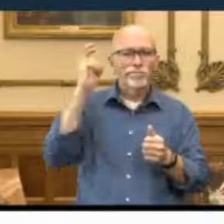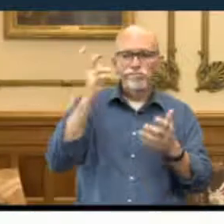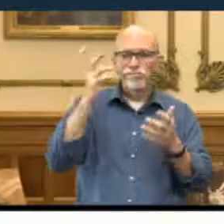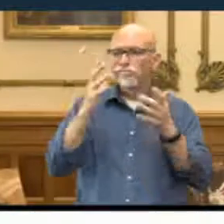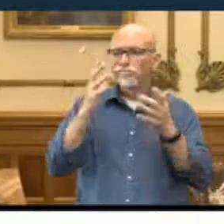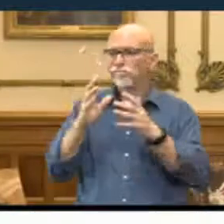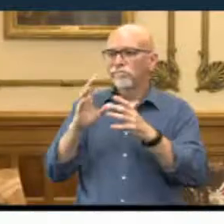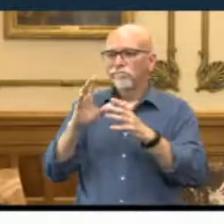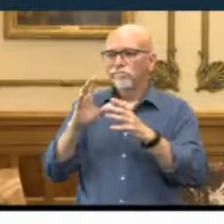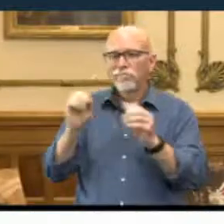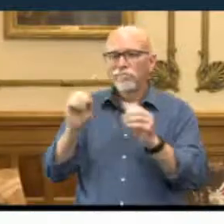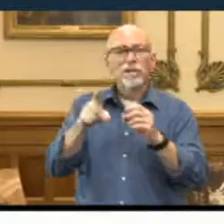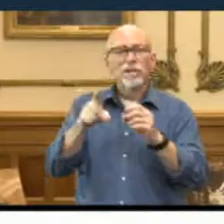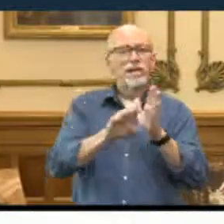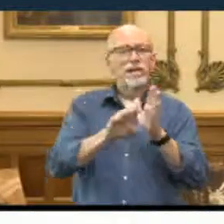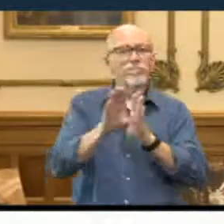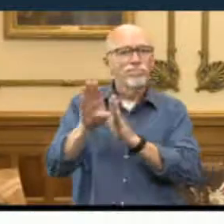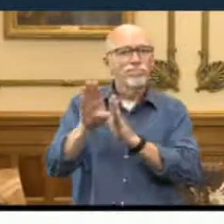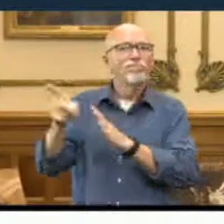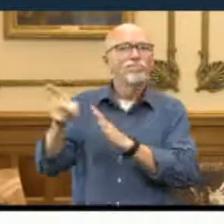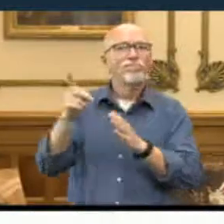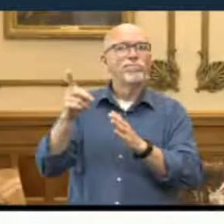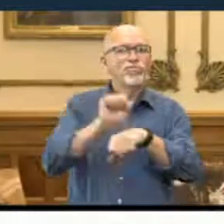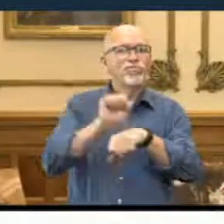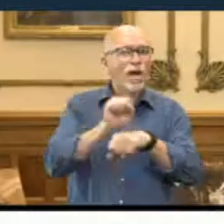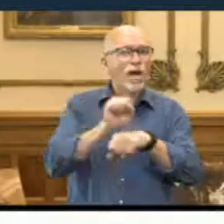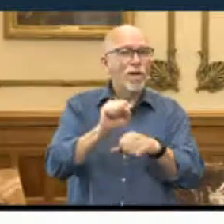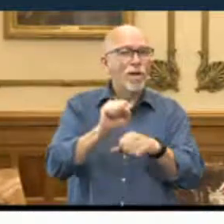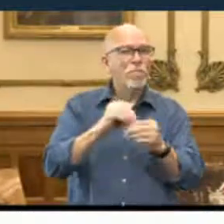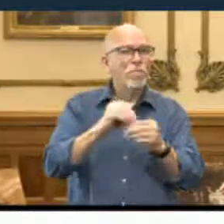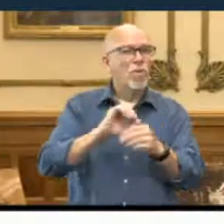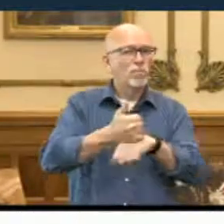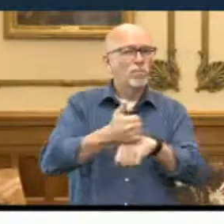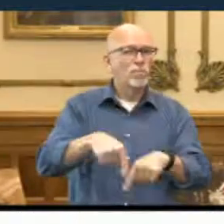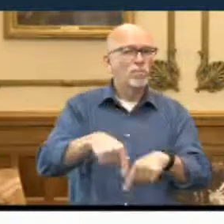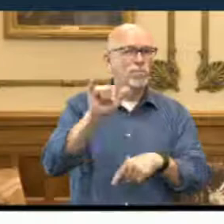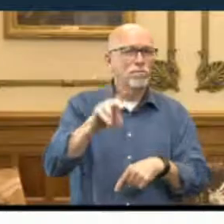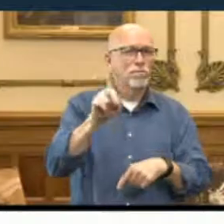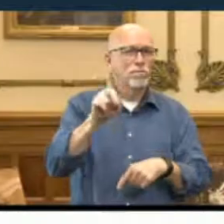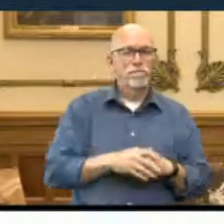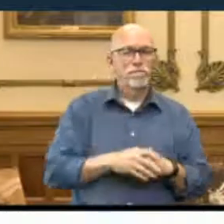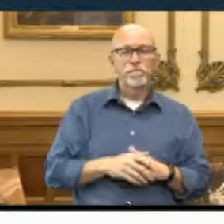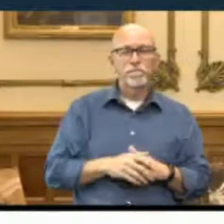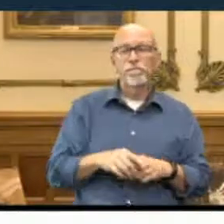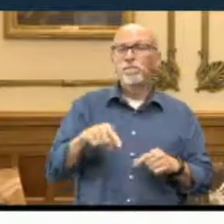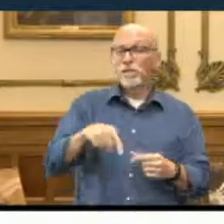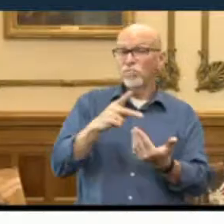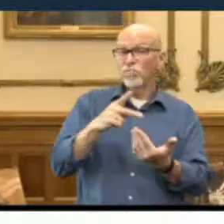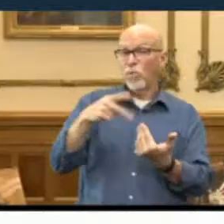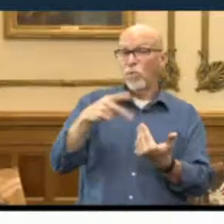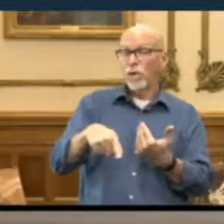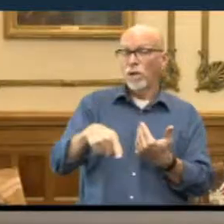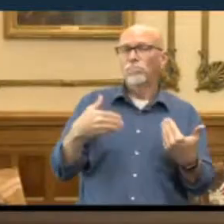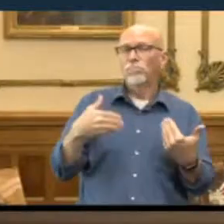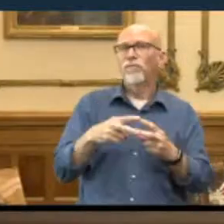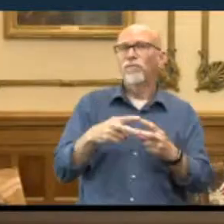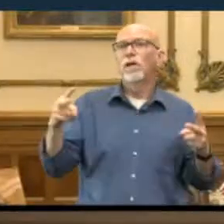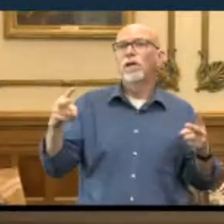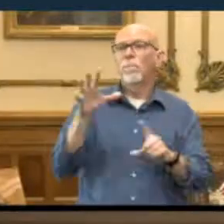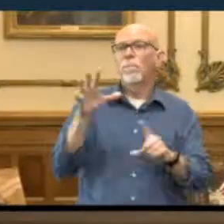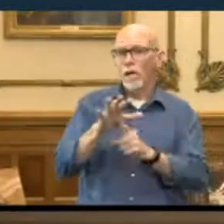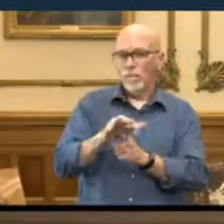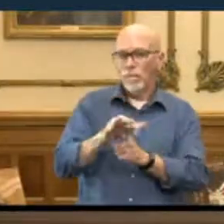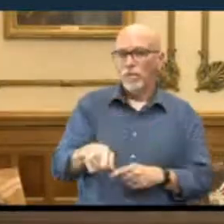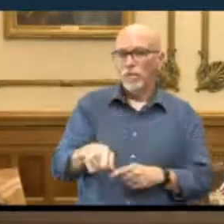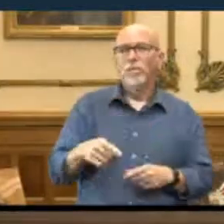those companies to grow and to create jobs here in Indiana. This program has been, as I mentioned, has been incredibly popular.